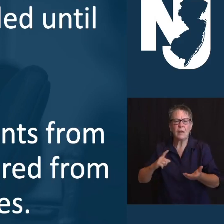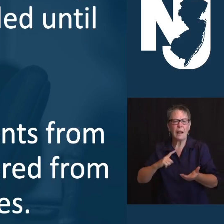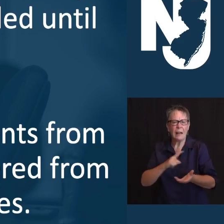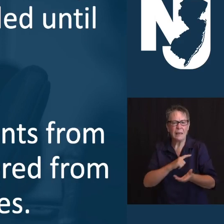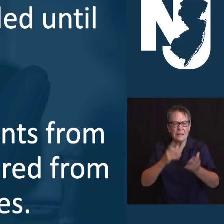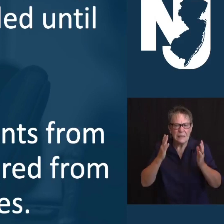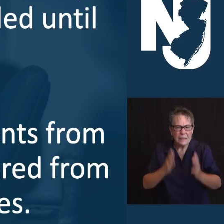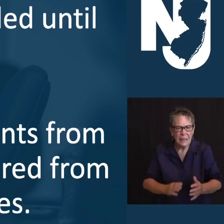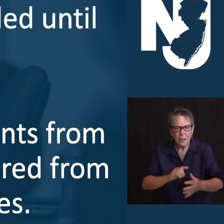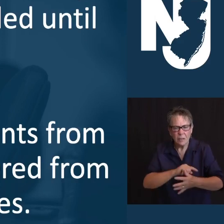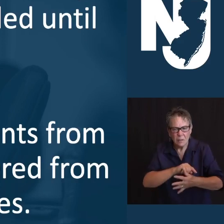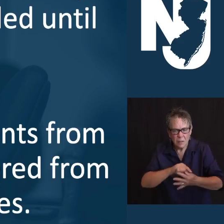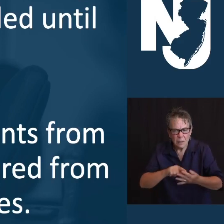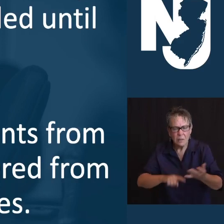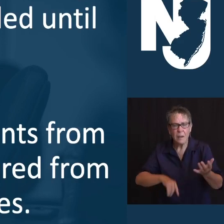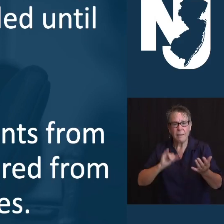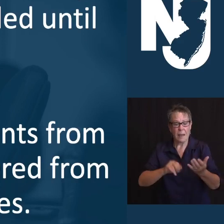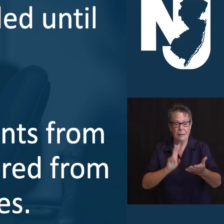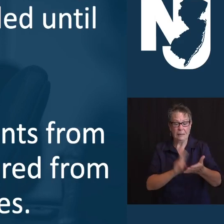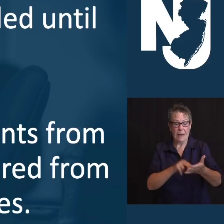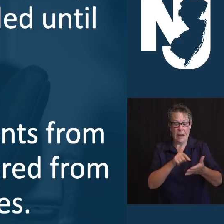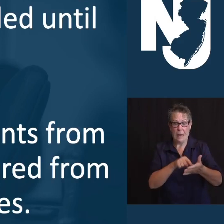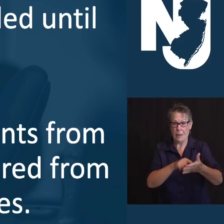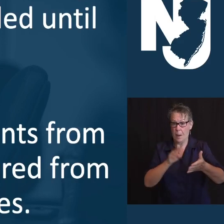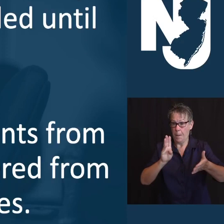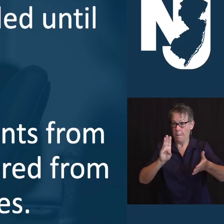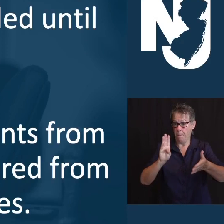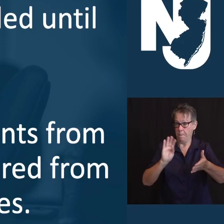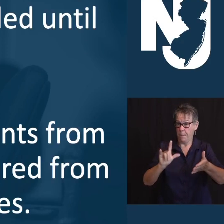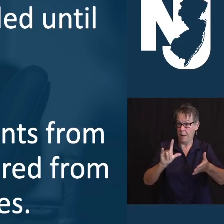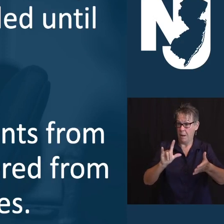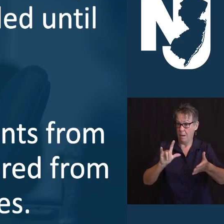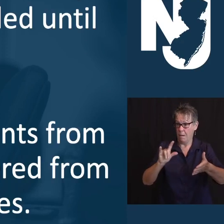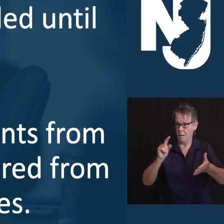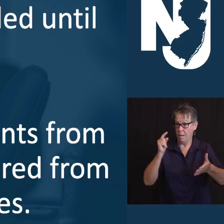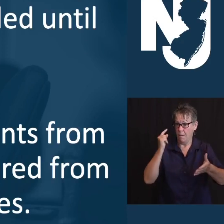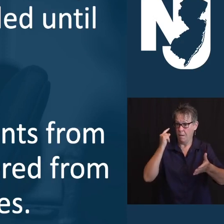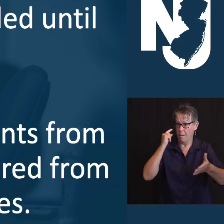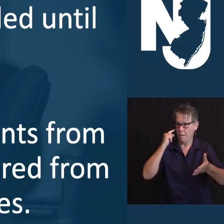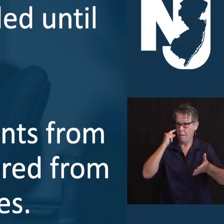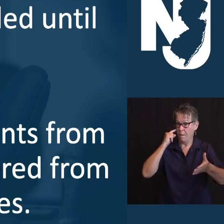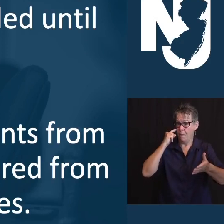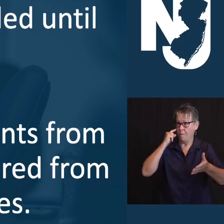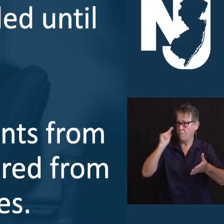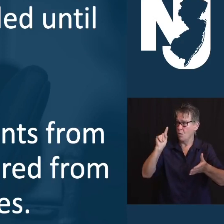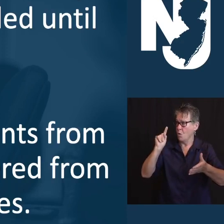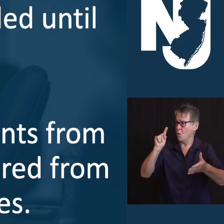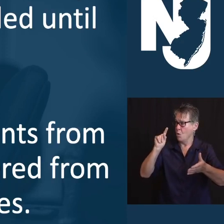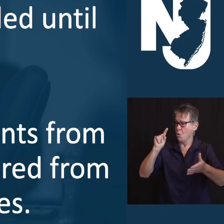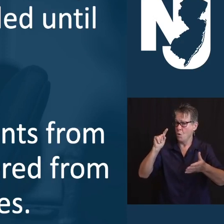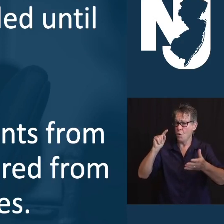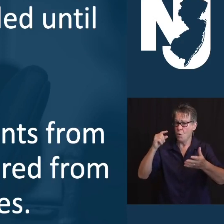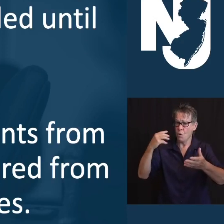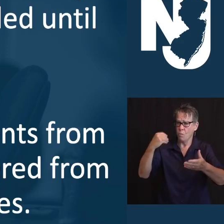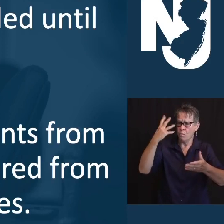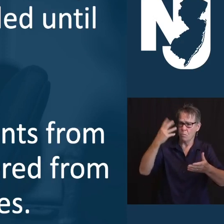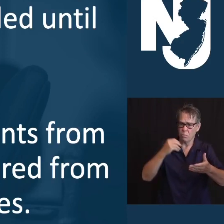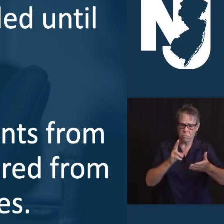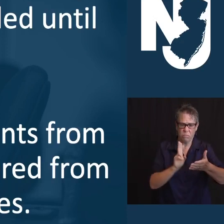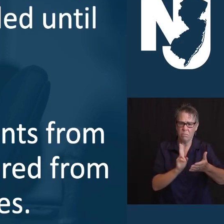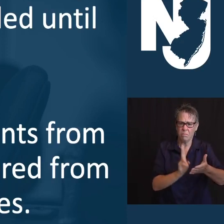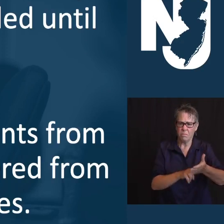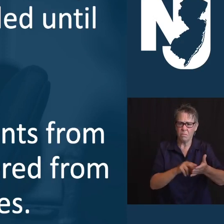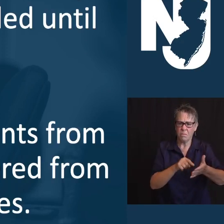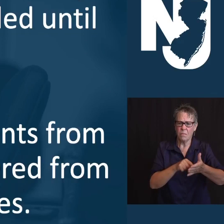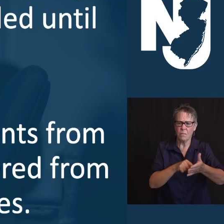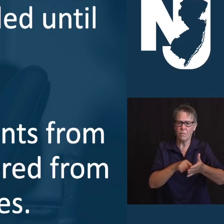bill. It'll be a photo op only, I believe. We're not doing anything with the press because it's right after this. But it will officially end the